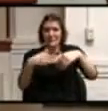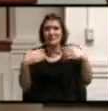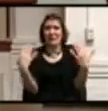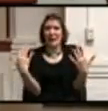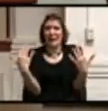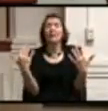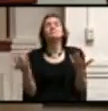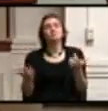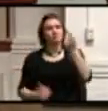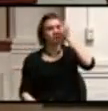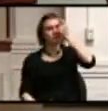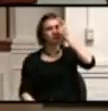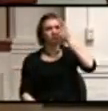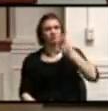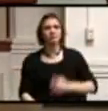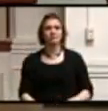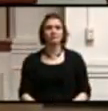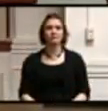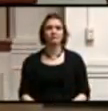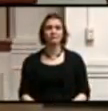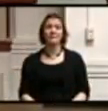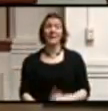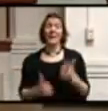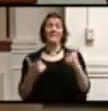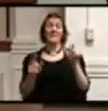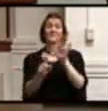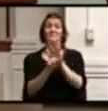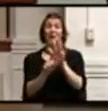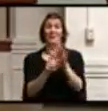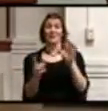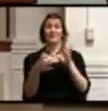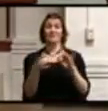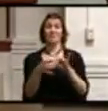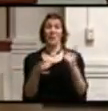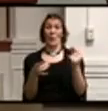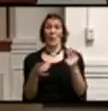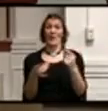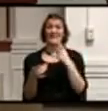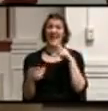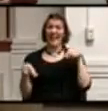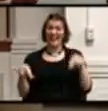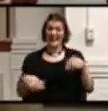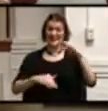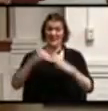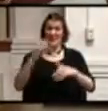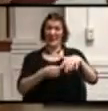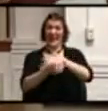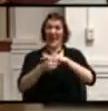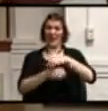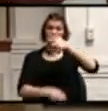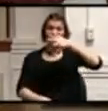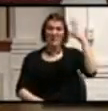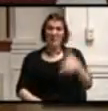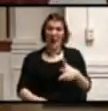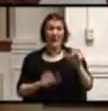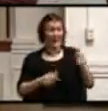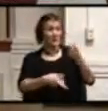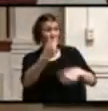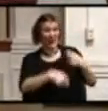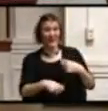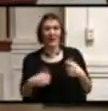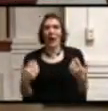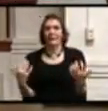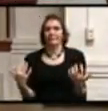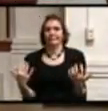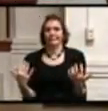And in a nutshell, the comment is, site's been bad for a long time. Do you think you can do something with it? So,